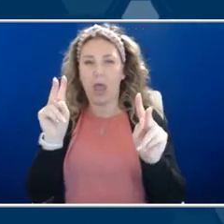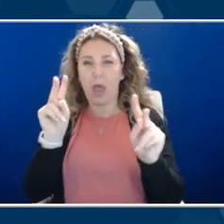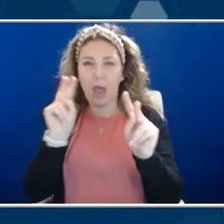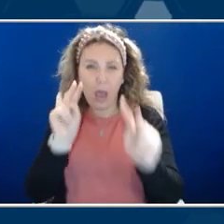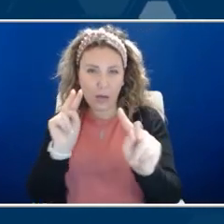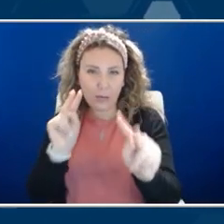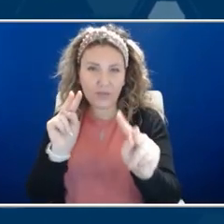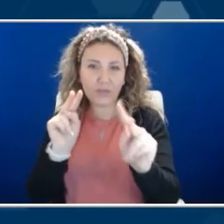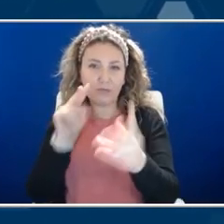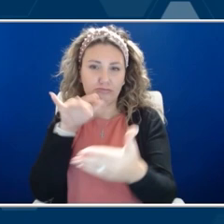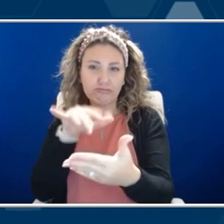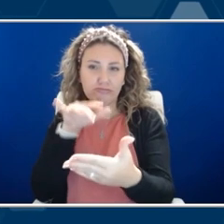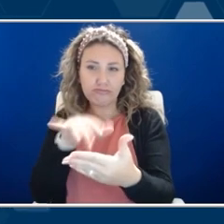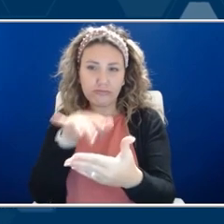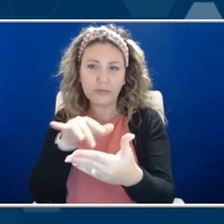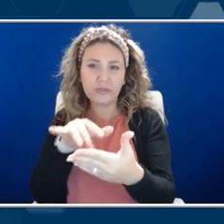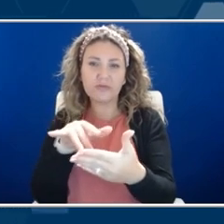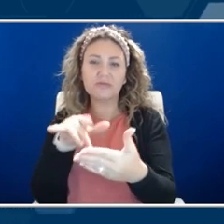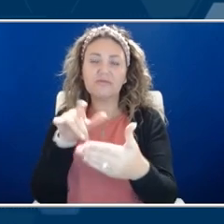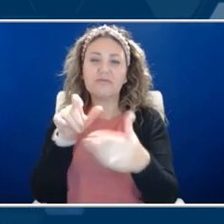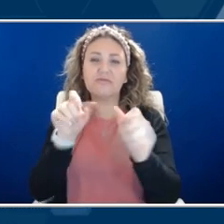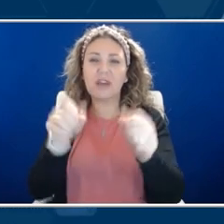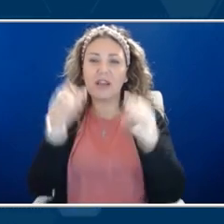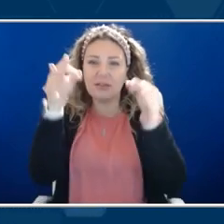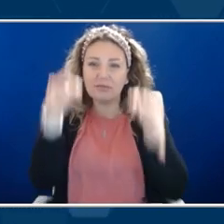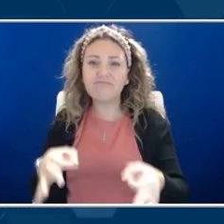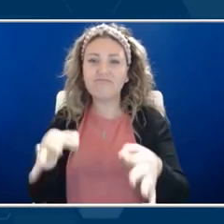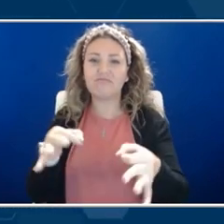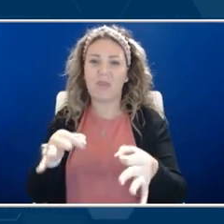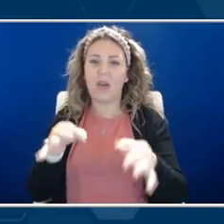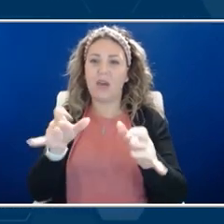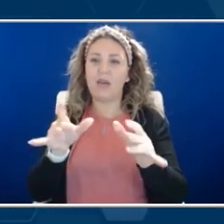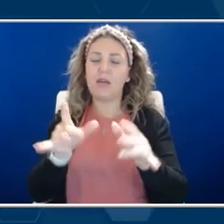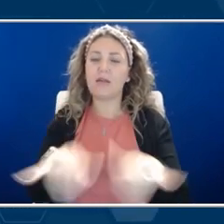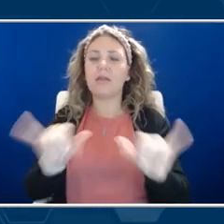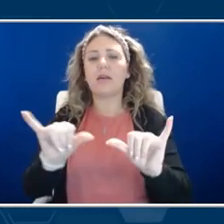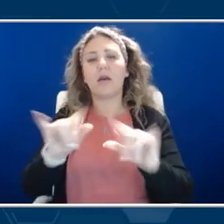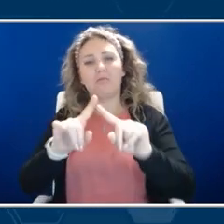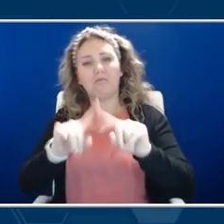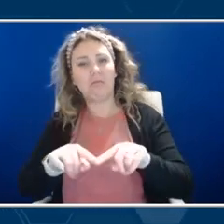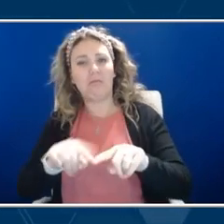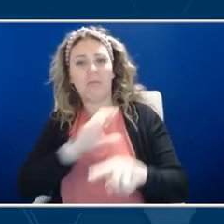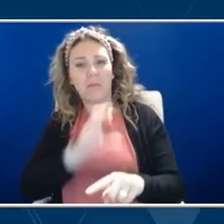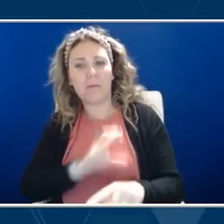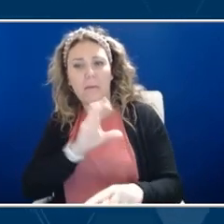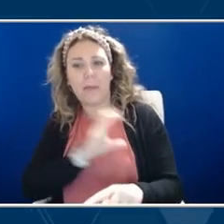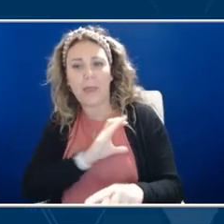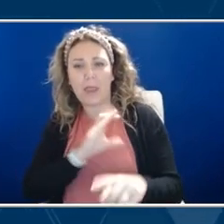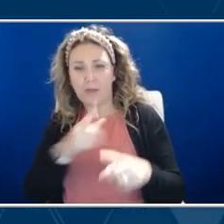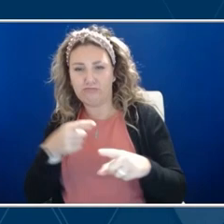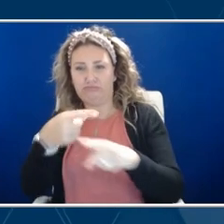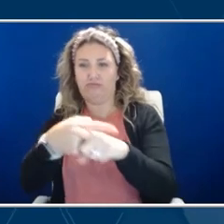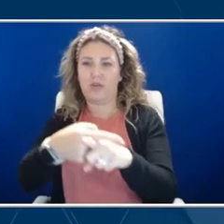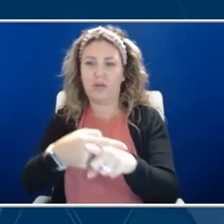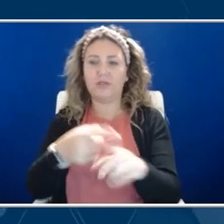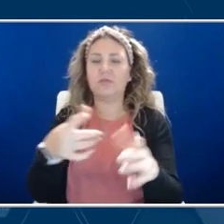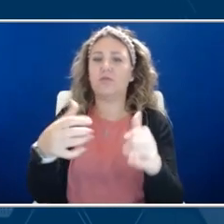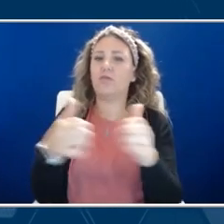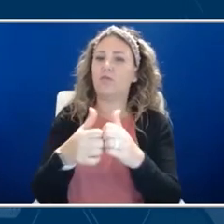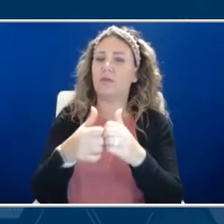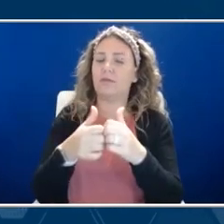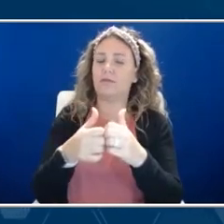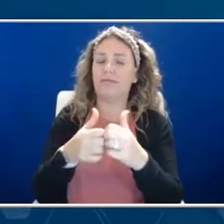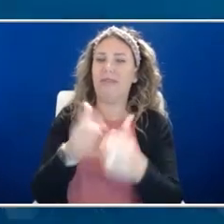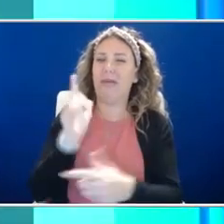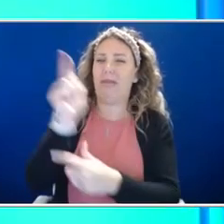define a cohort based on common characteristics. And then you cross-section as the across time